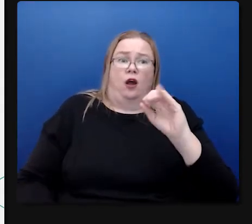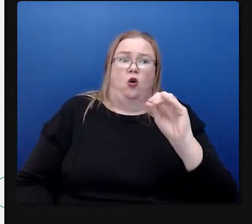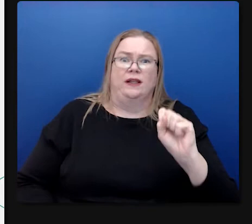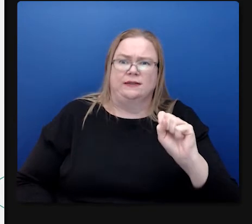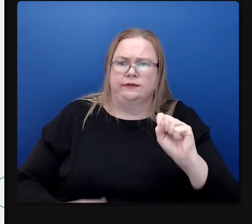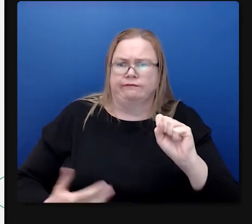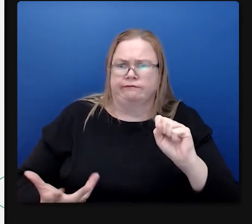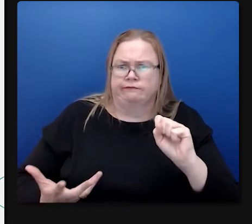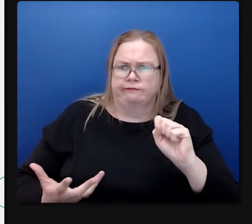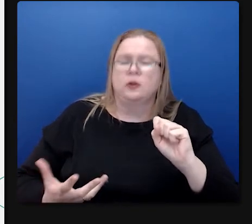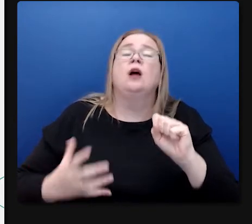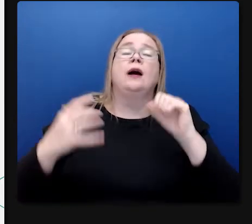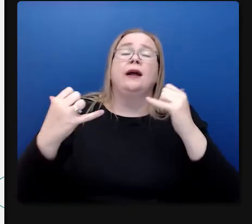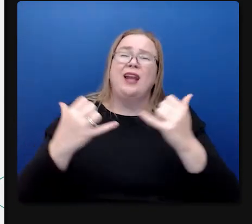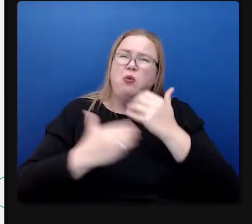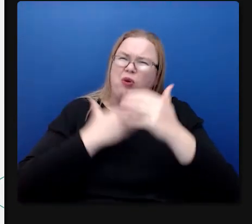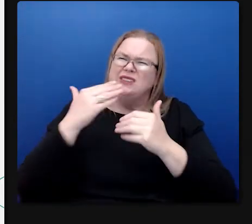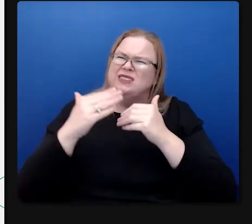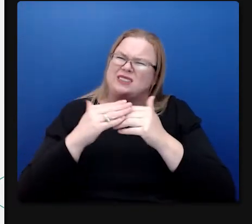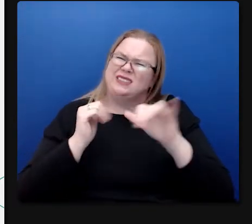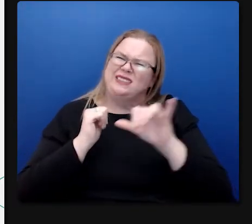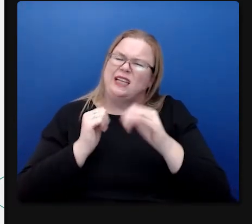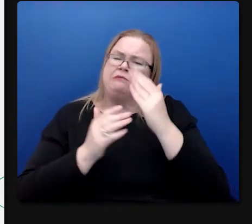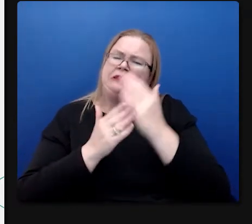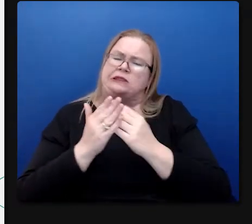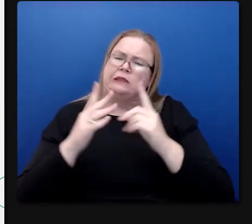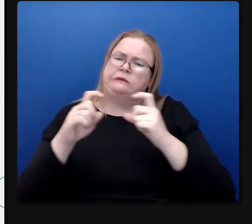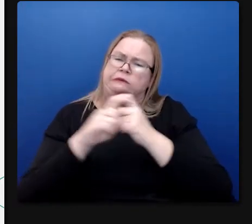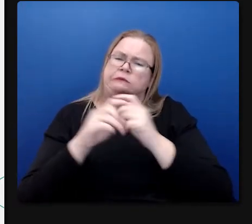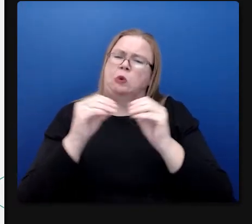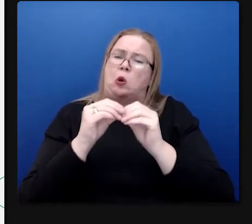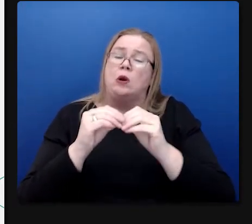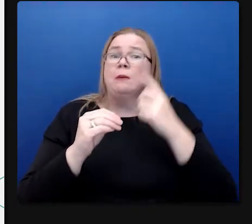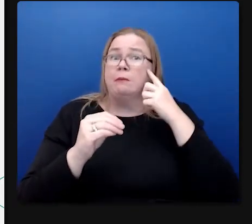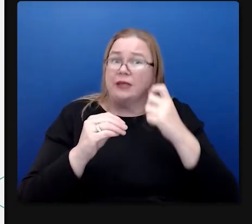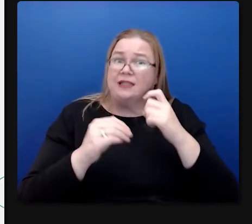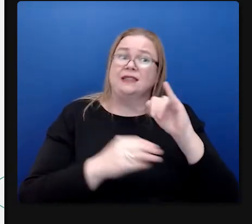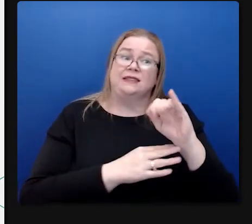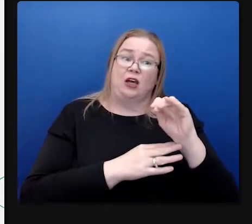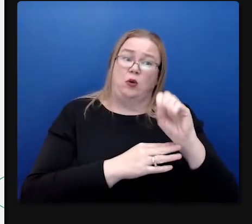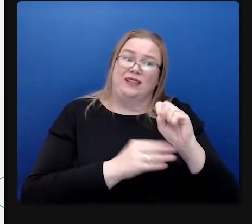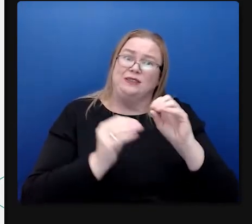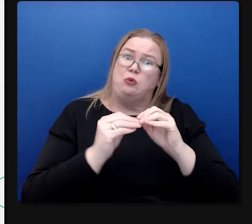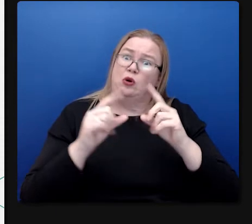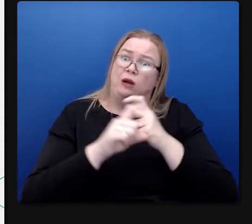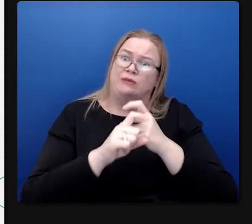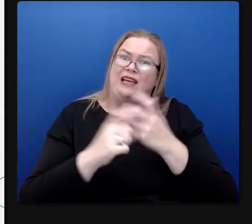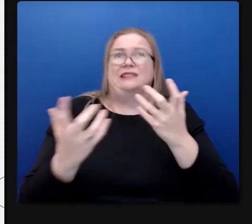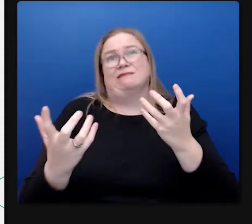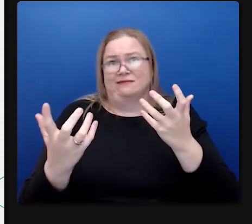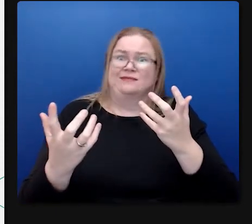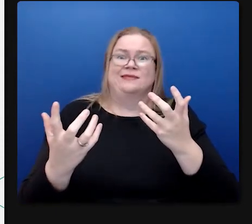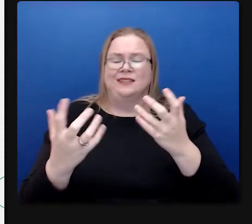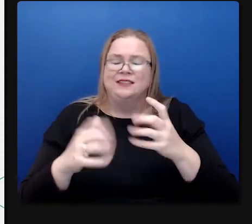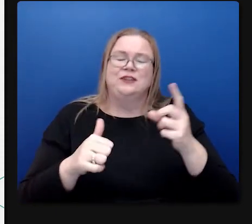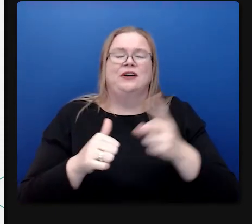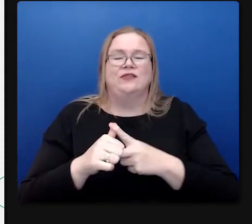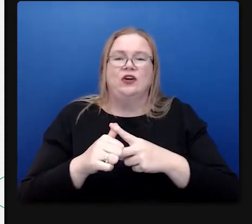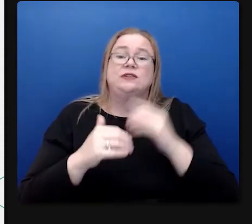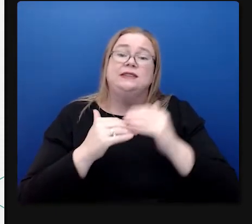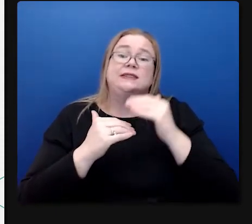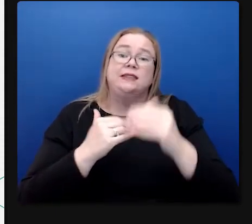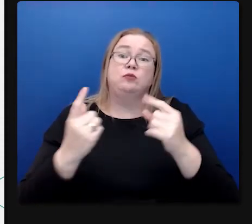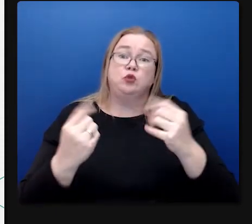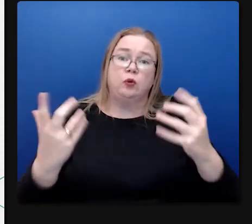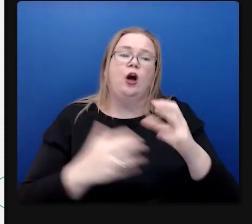iOS. The process is mostly the same. There are just a couple complications because iOS is a little more complicated. The first